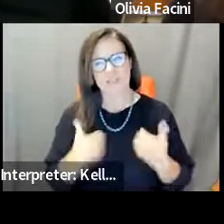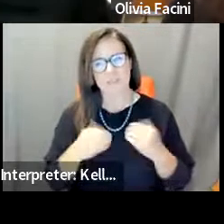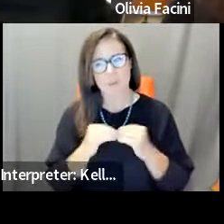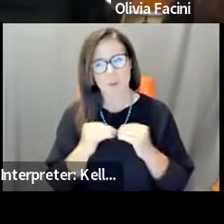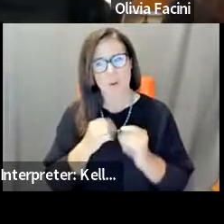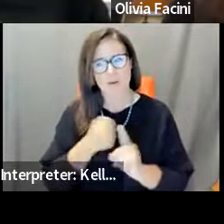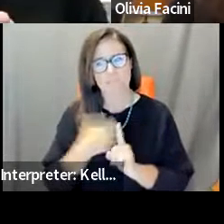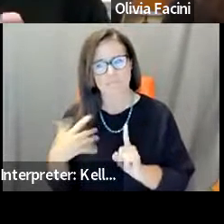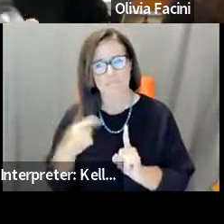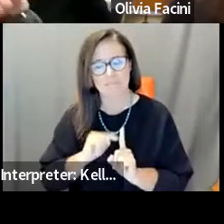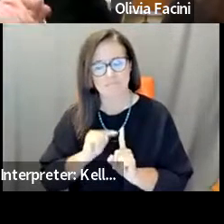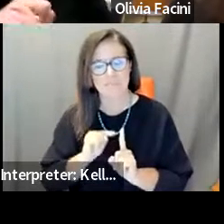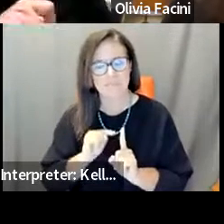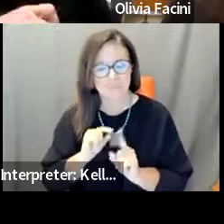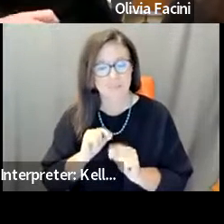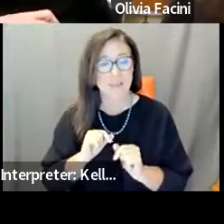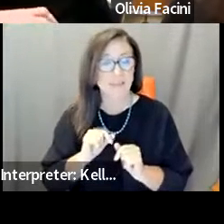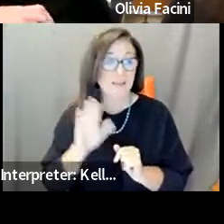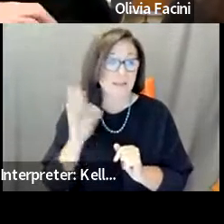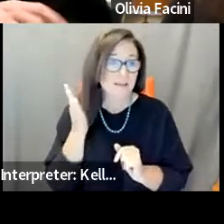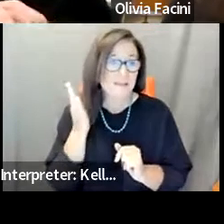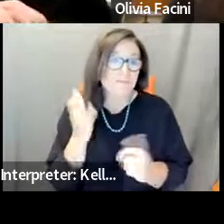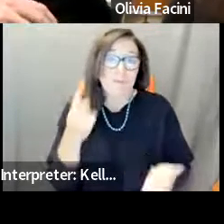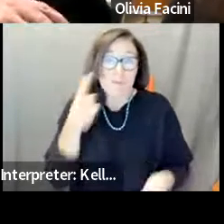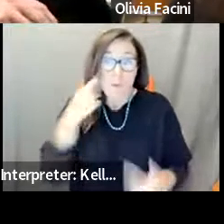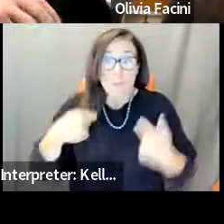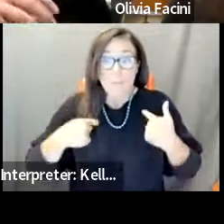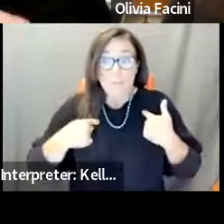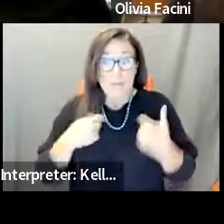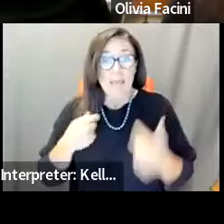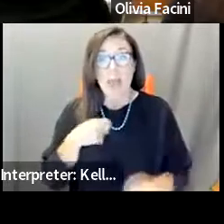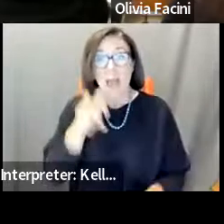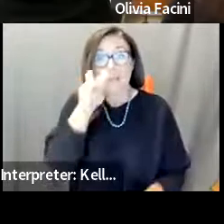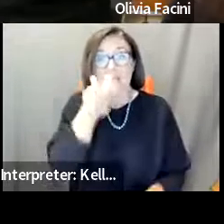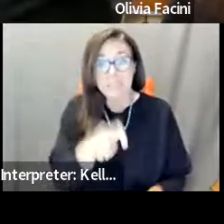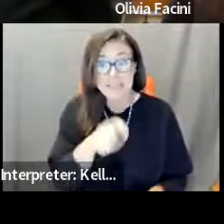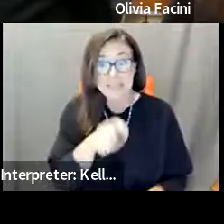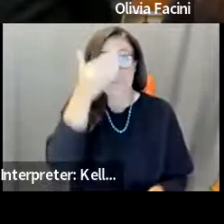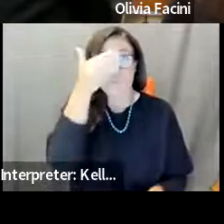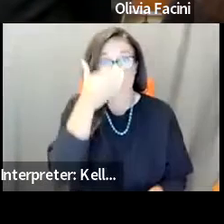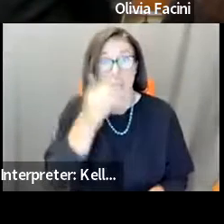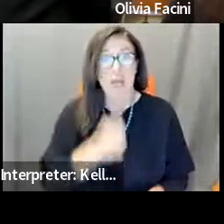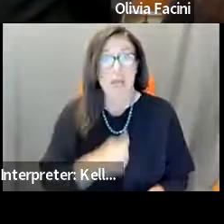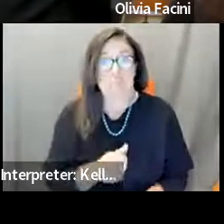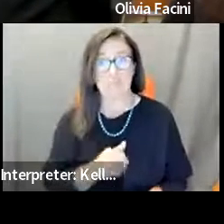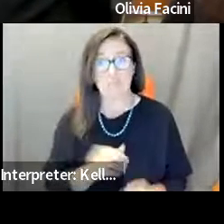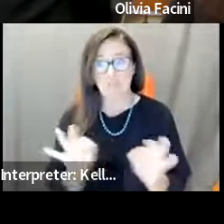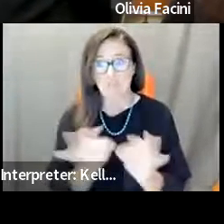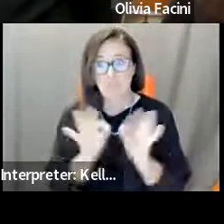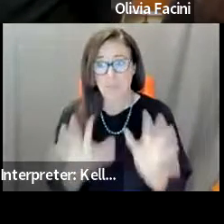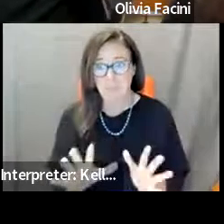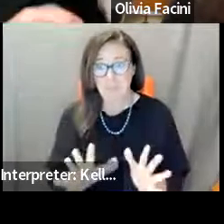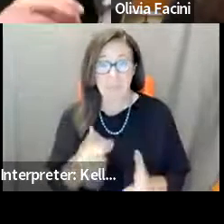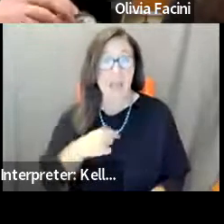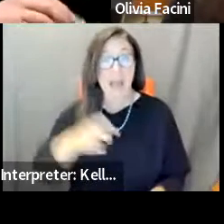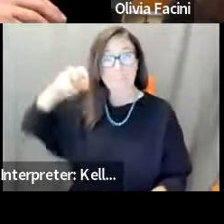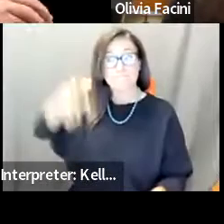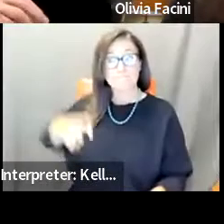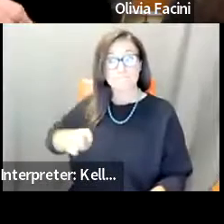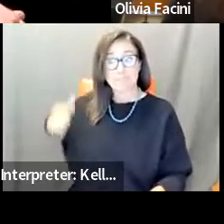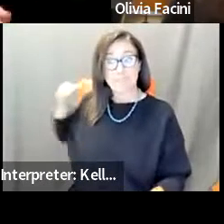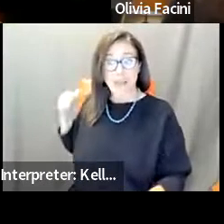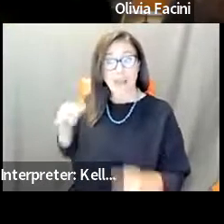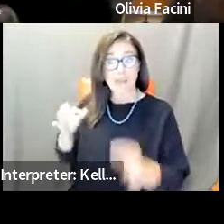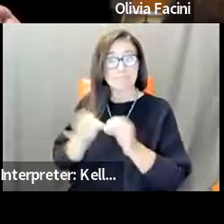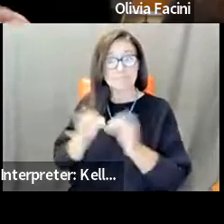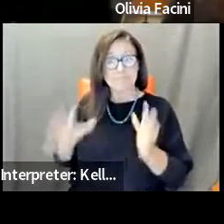it doesn't really matter where I sit in the theater. I'm still not able to see every detail. At most, I might